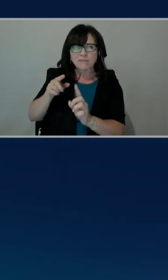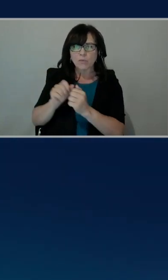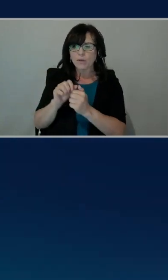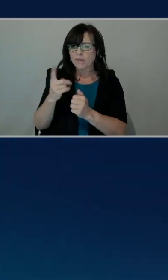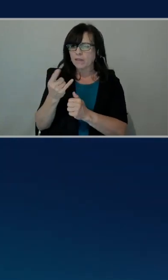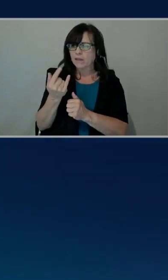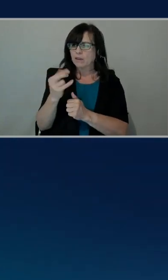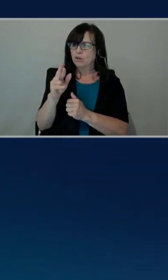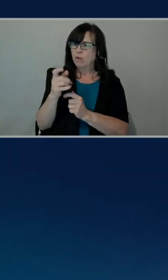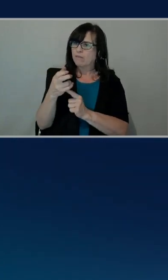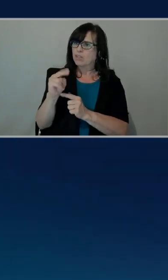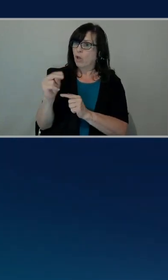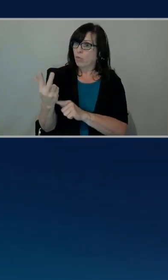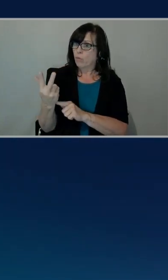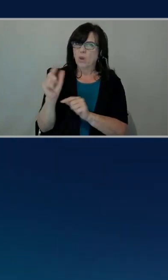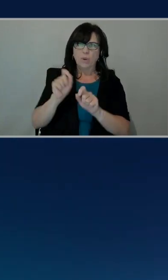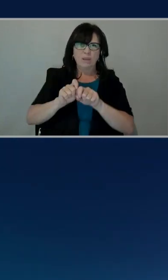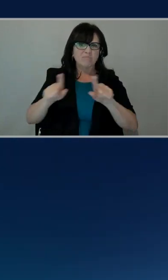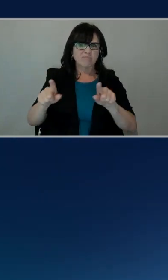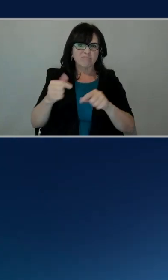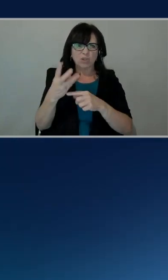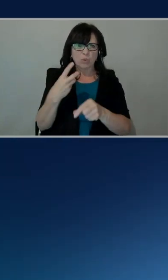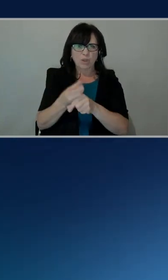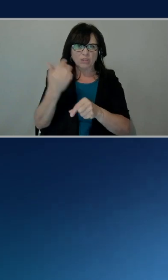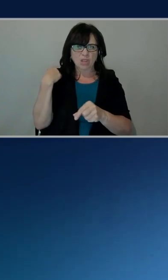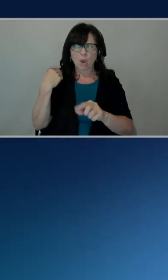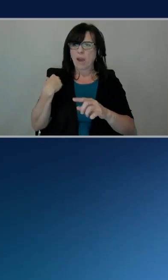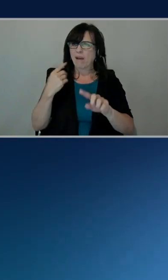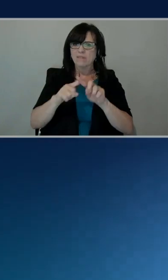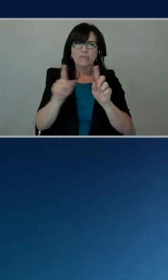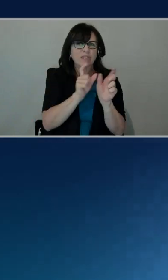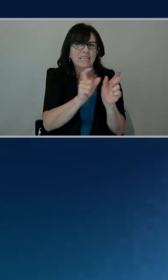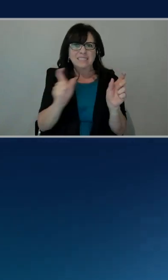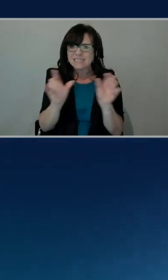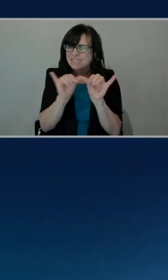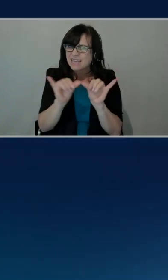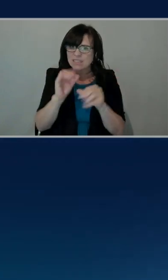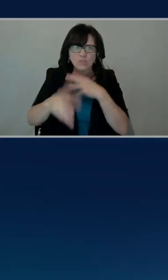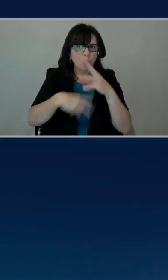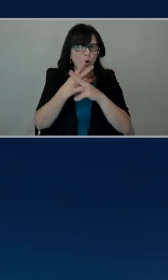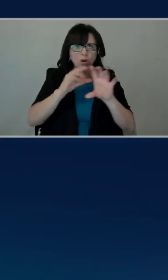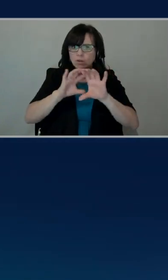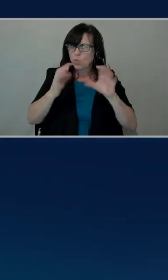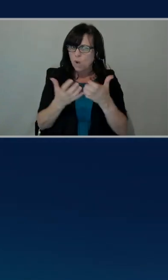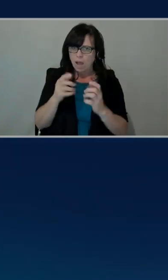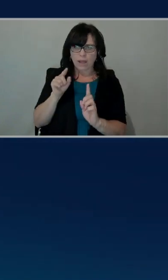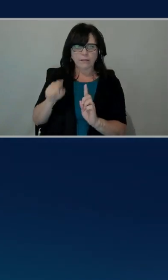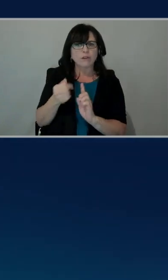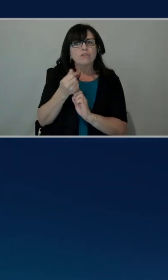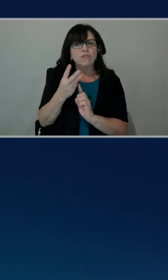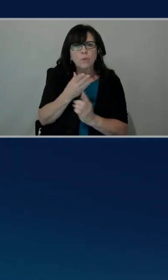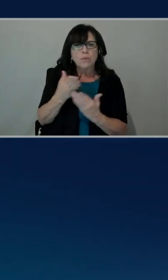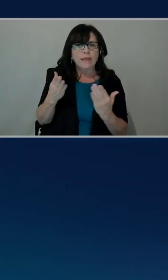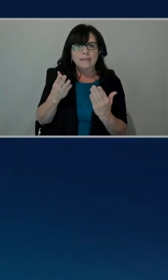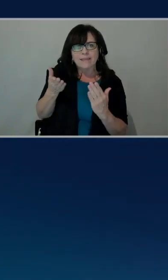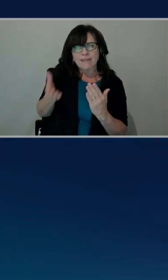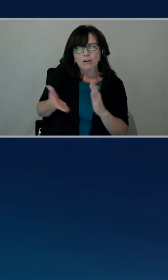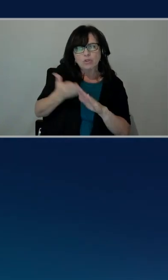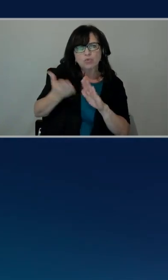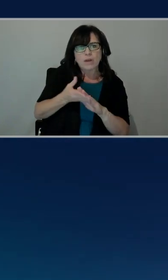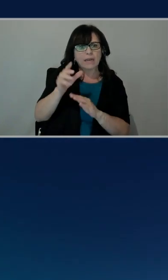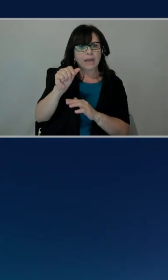ago. It's available in a variety of instance sizes worldwide. And there's a couple of features in there specific to running AI